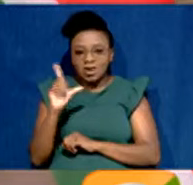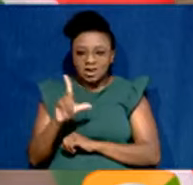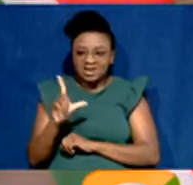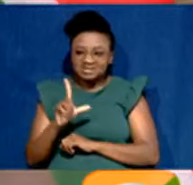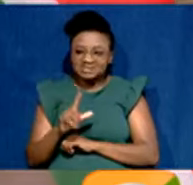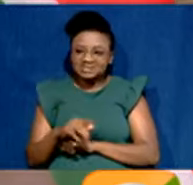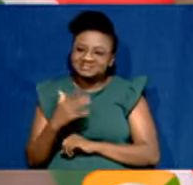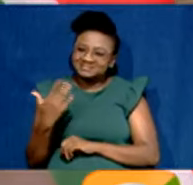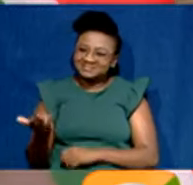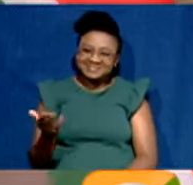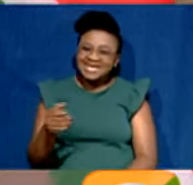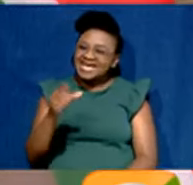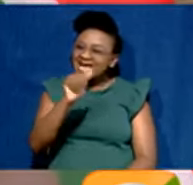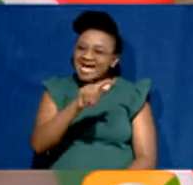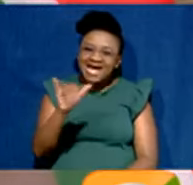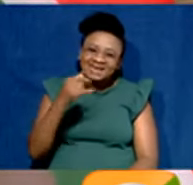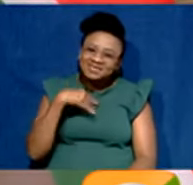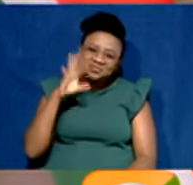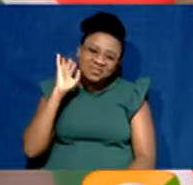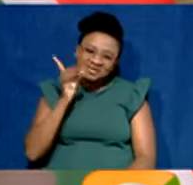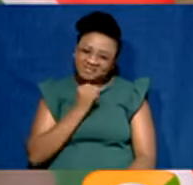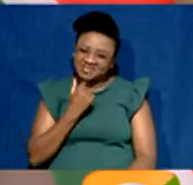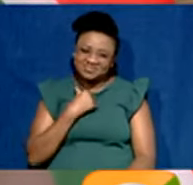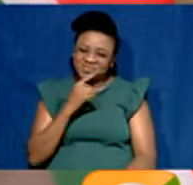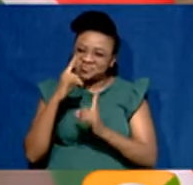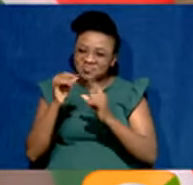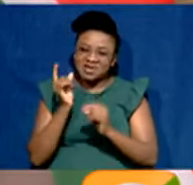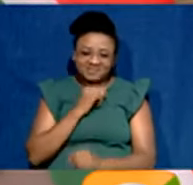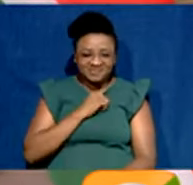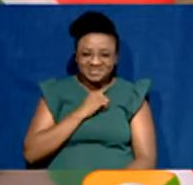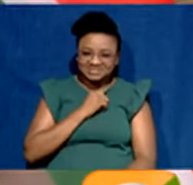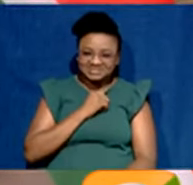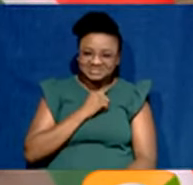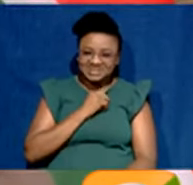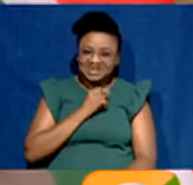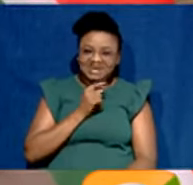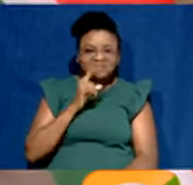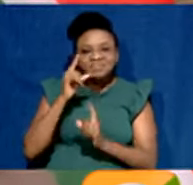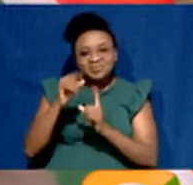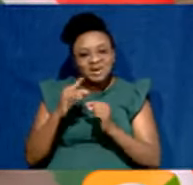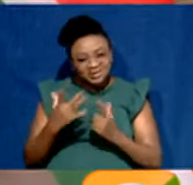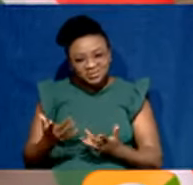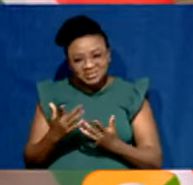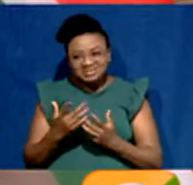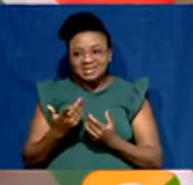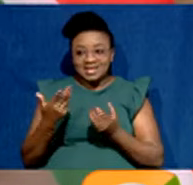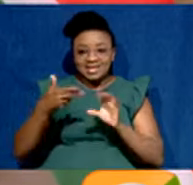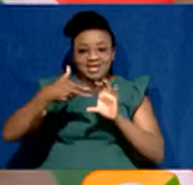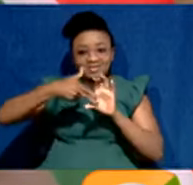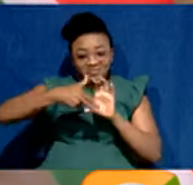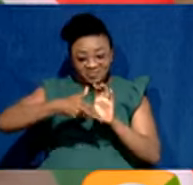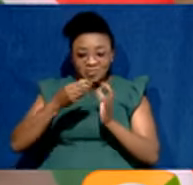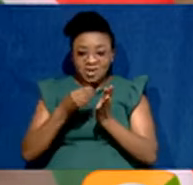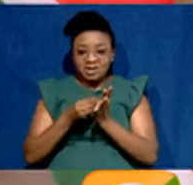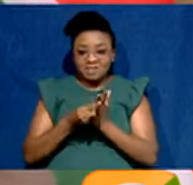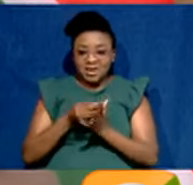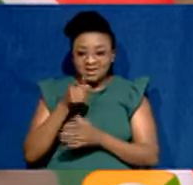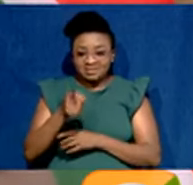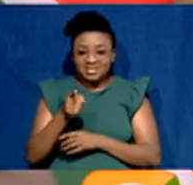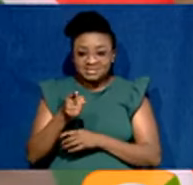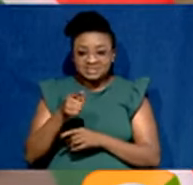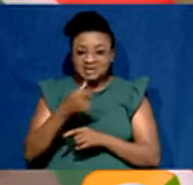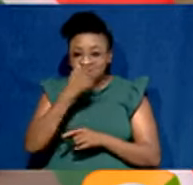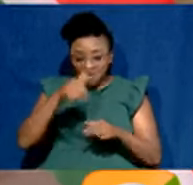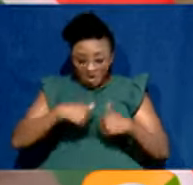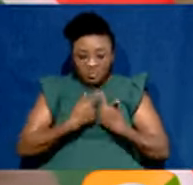Manzu. Yes. You heard me say this. The price of fuel is not determined